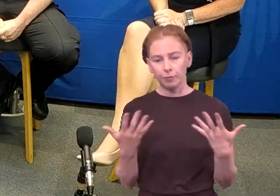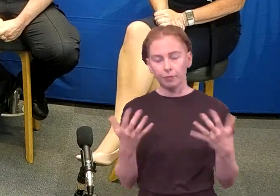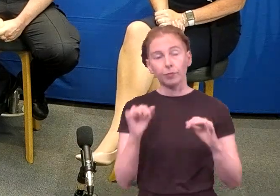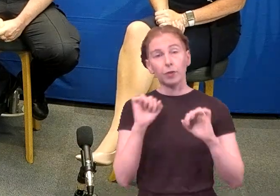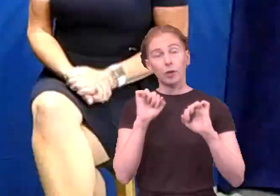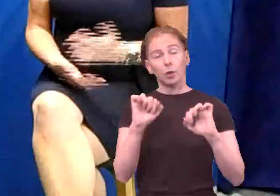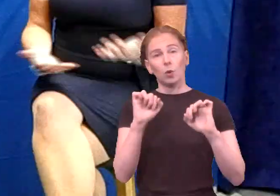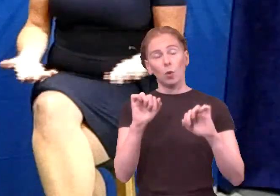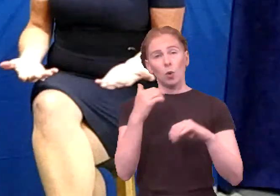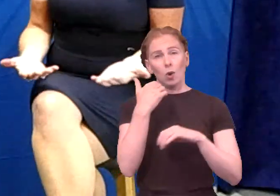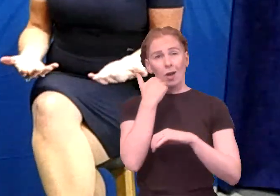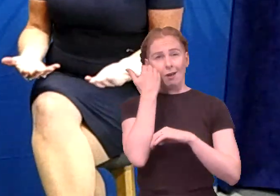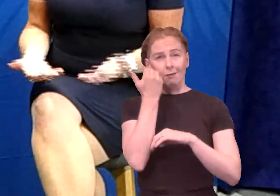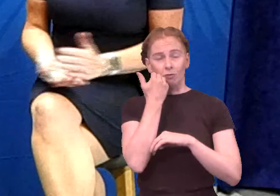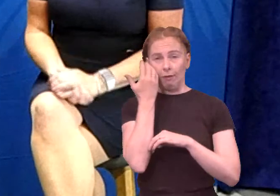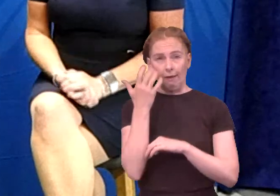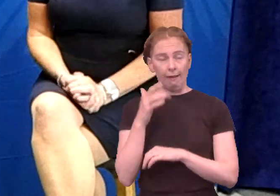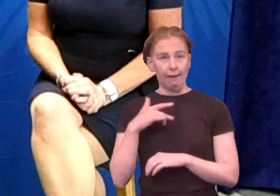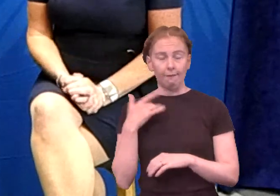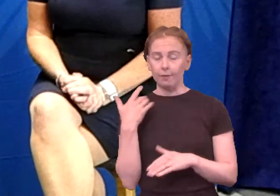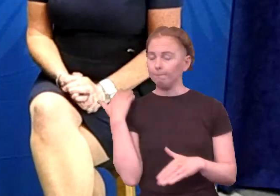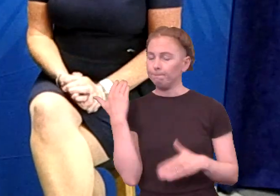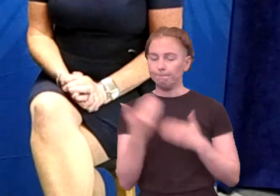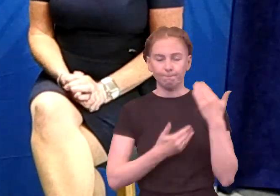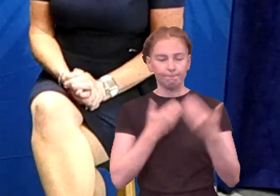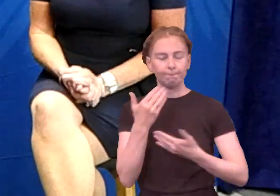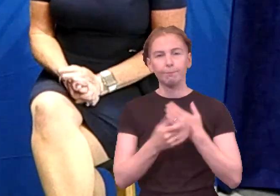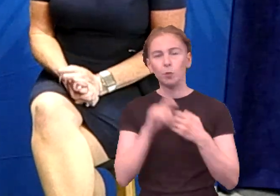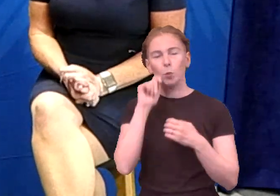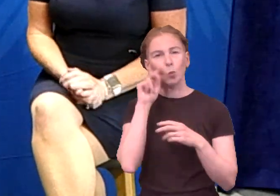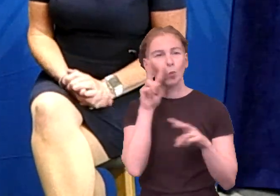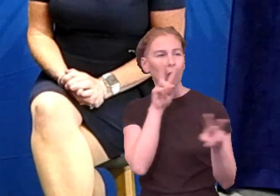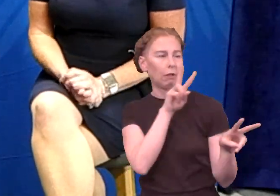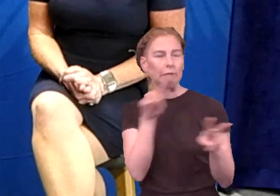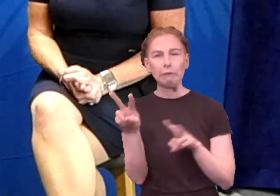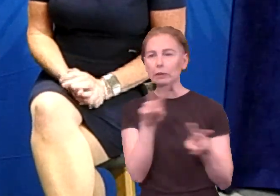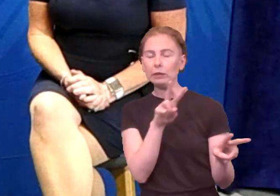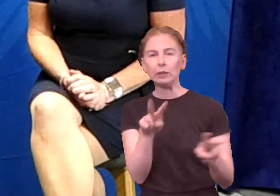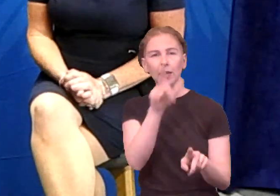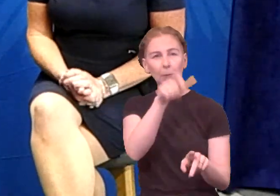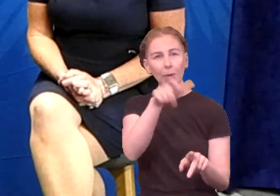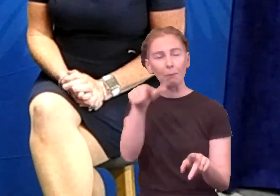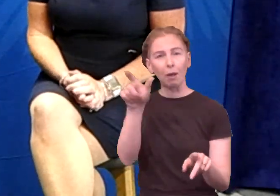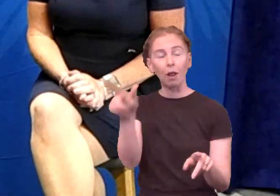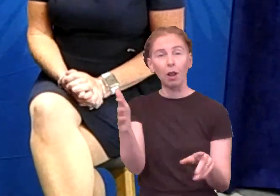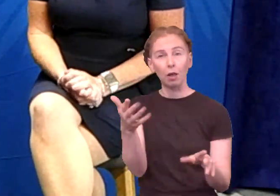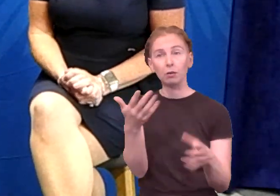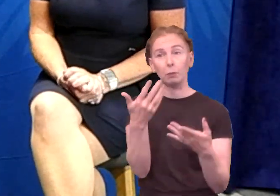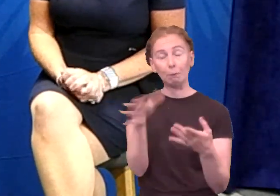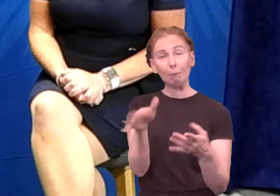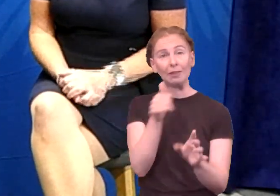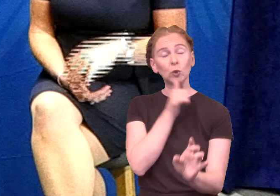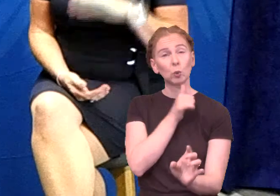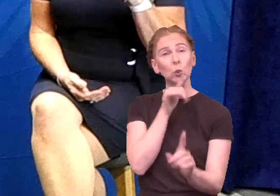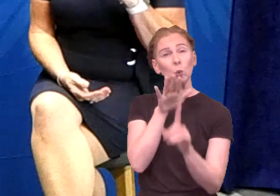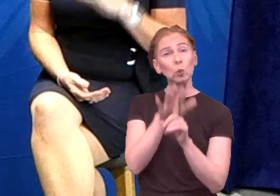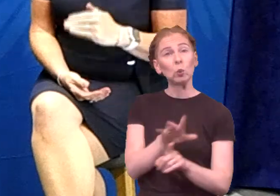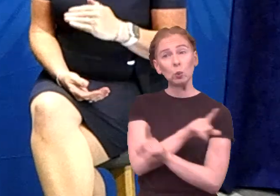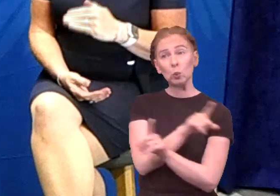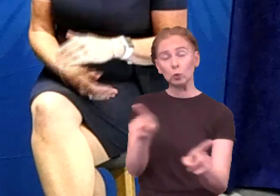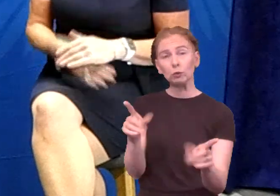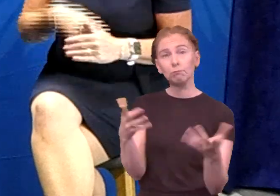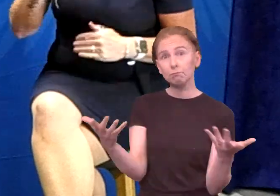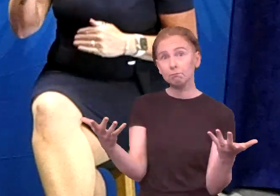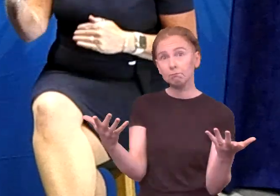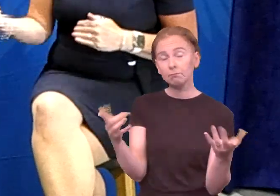day-to-day lives, we will be seeing people all around us that are probably being exploited one way or another, whether that be a